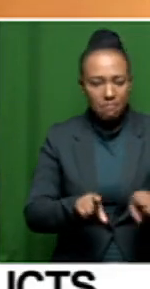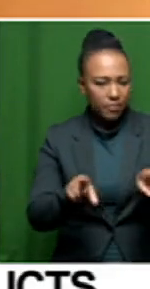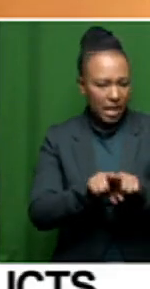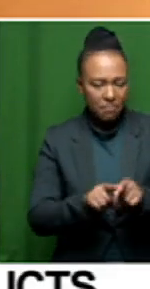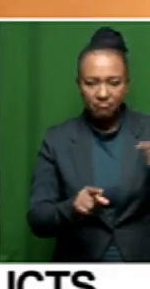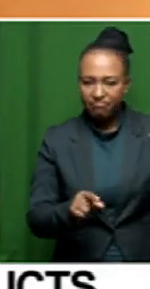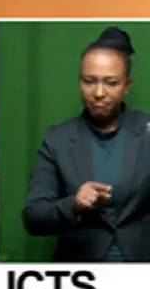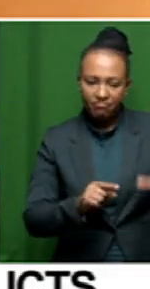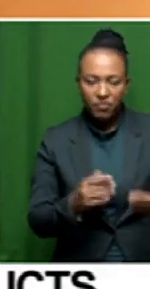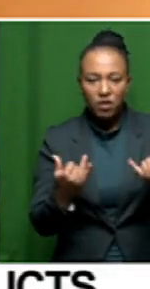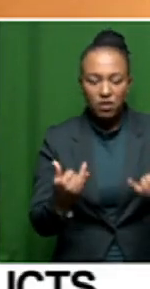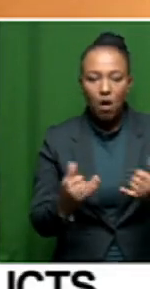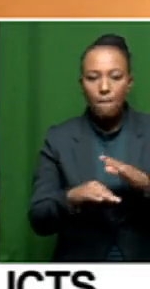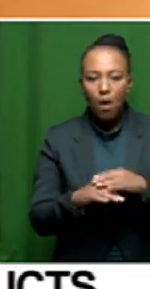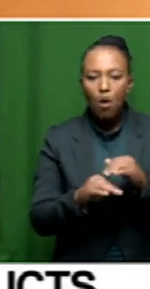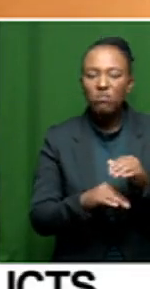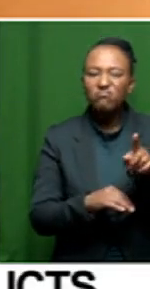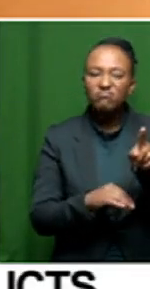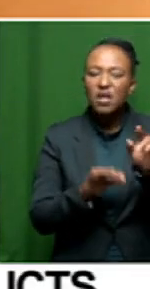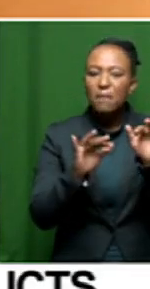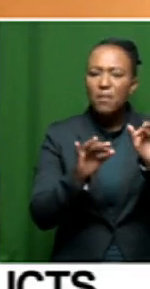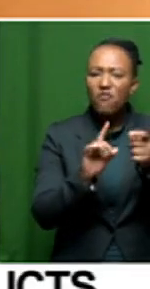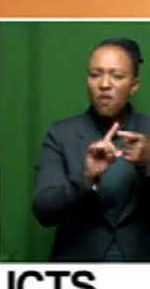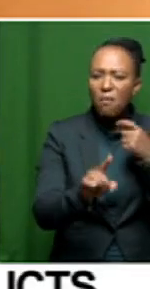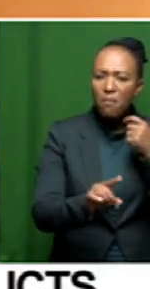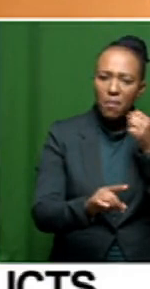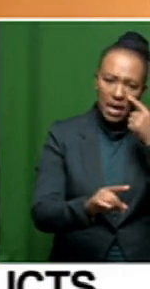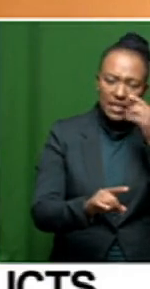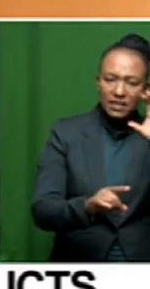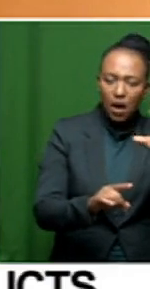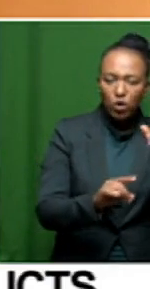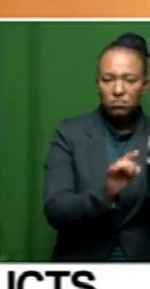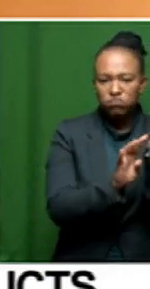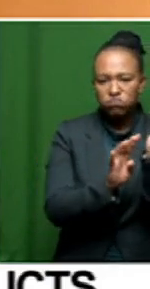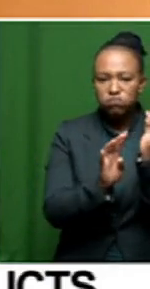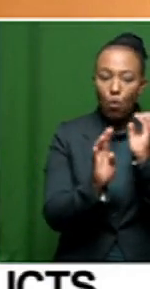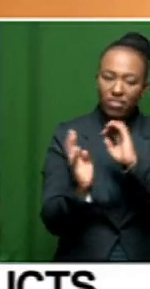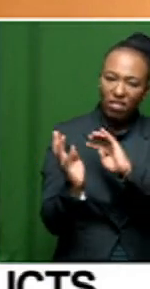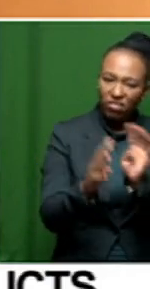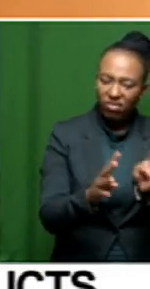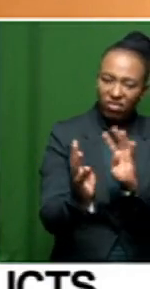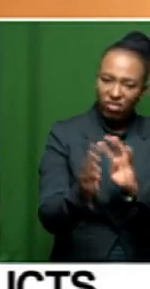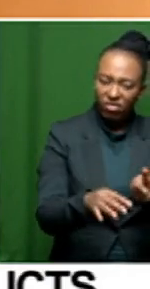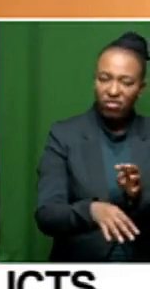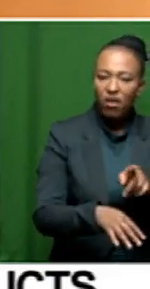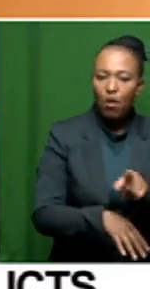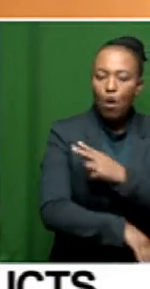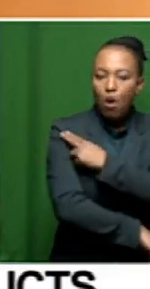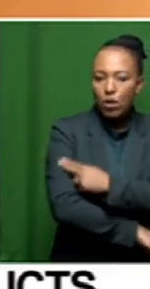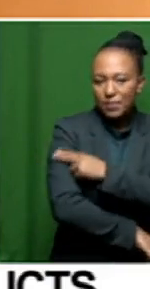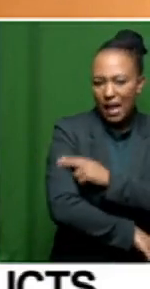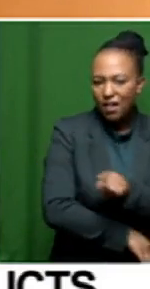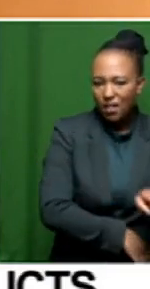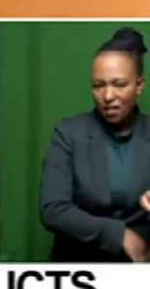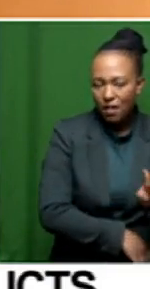like now with the overflow of patients coming from Charlotte Maxeke. And as they had put it previously,